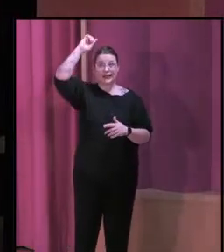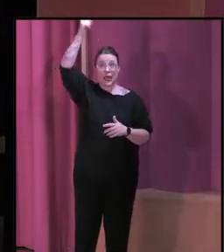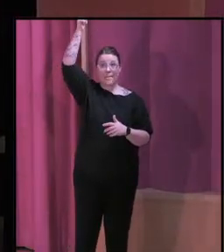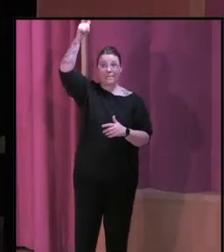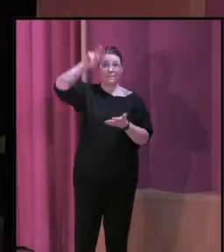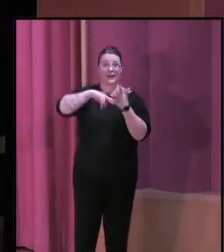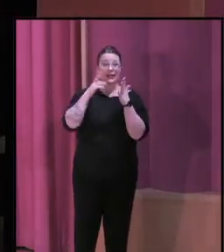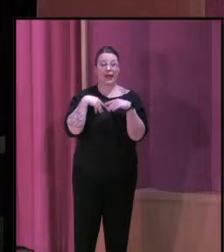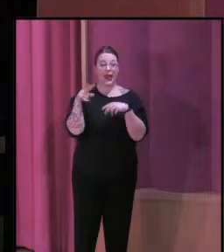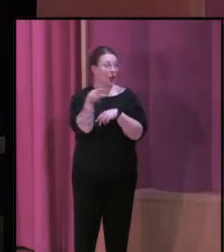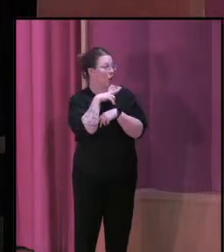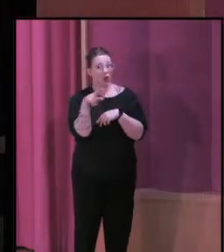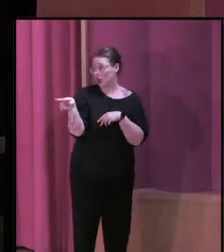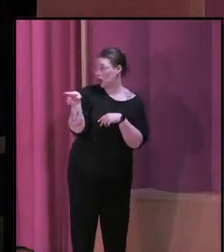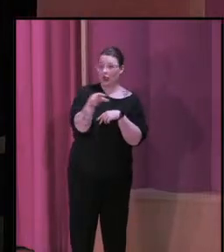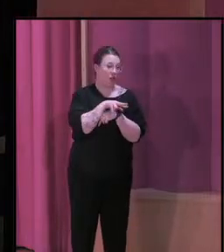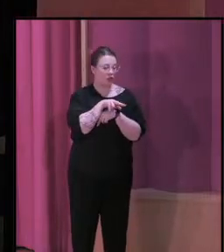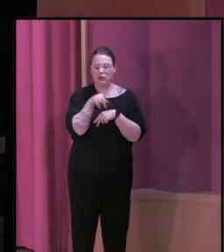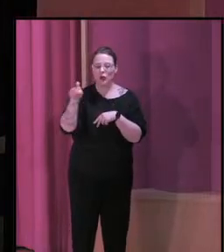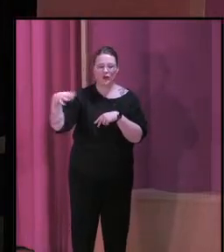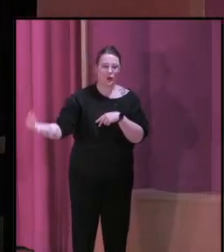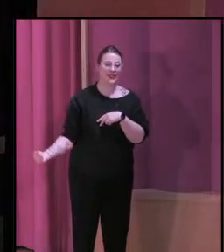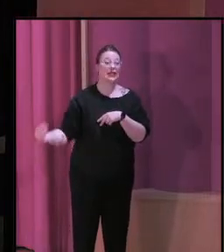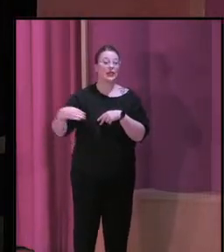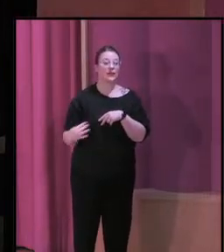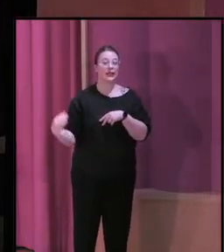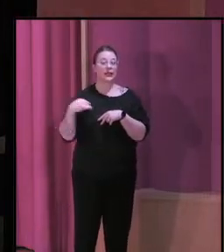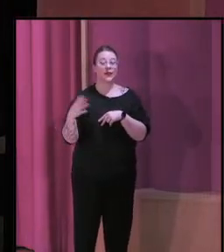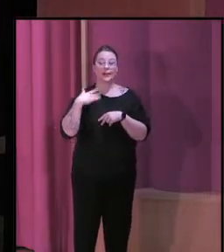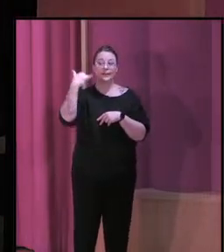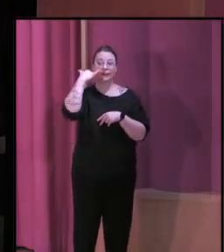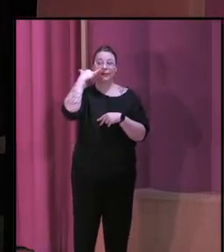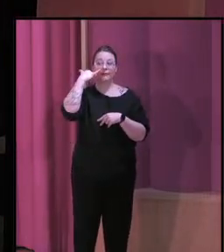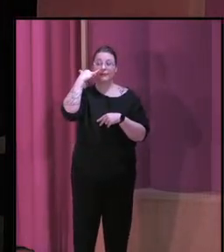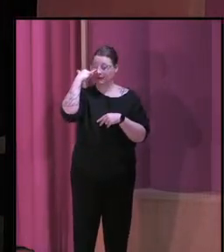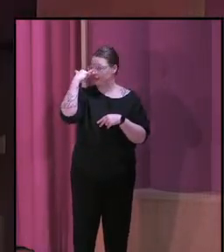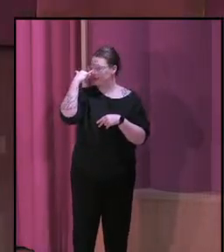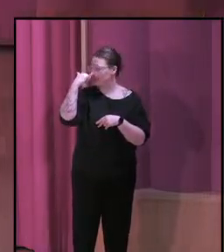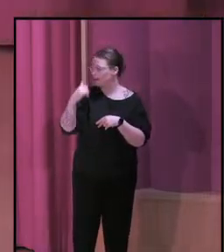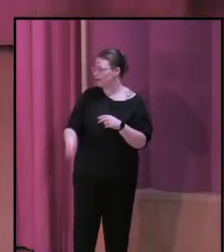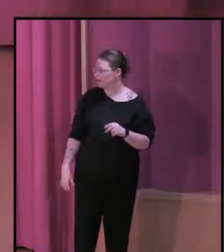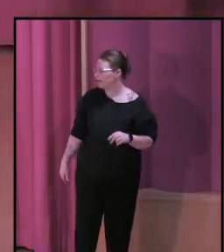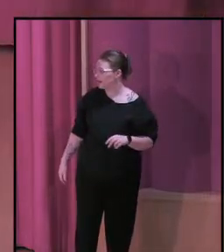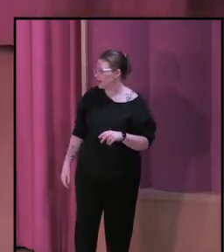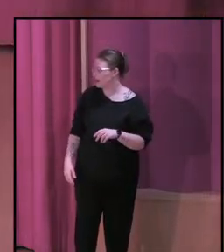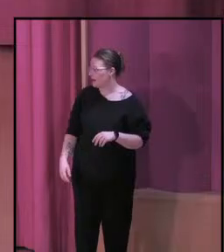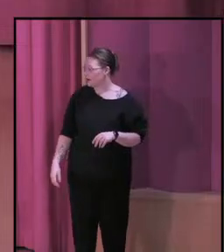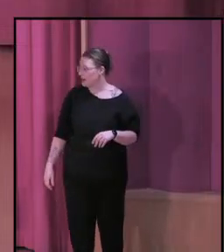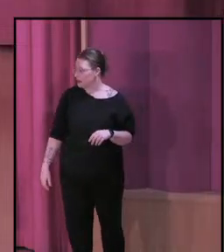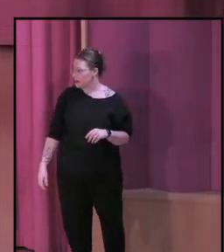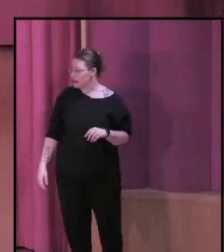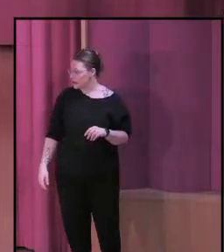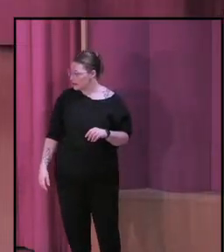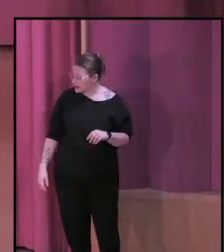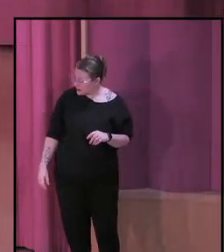around, so I need you to hand me some things. So in your left hand, hold on to the juggling balls, and then in your left hand,